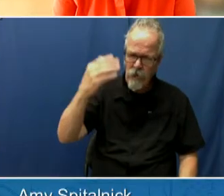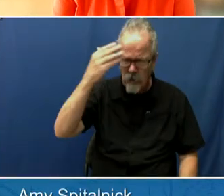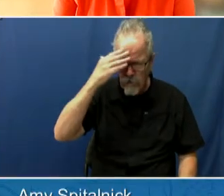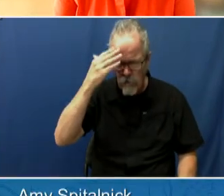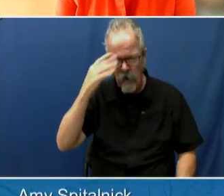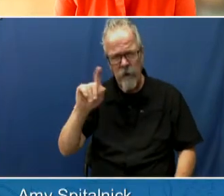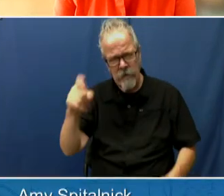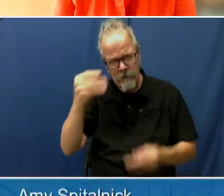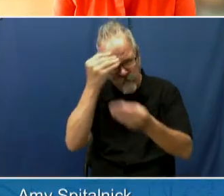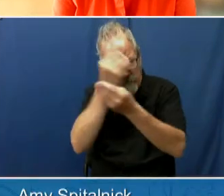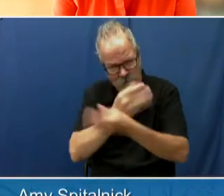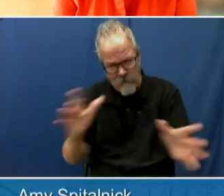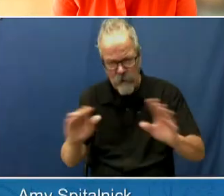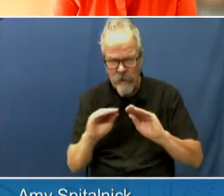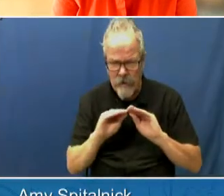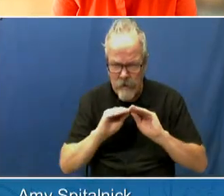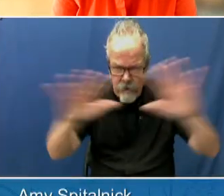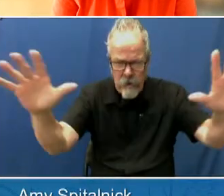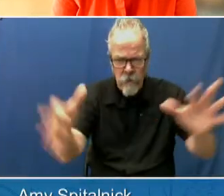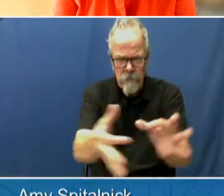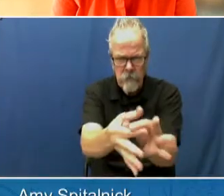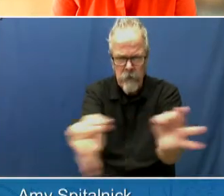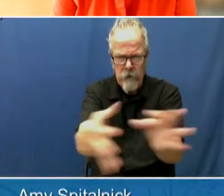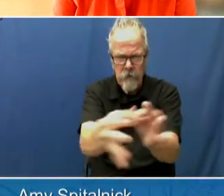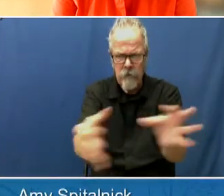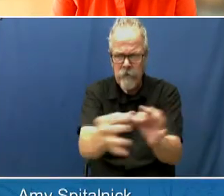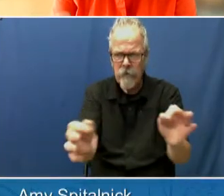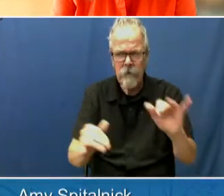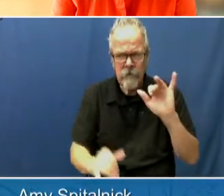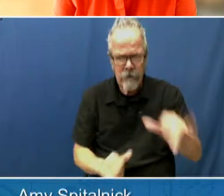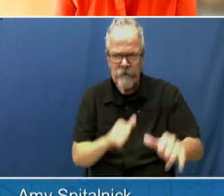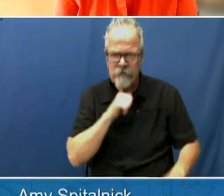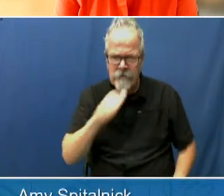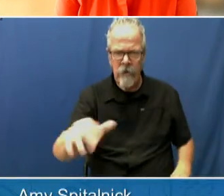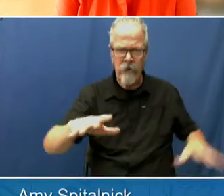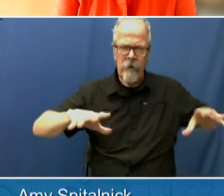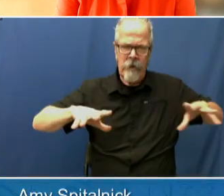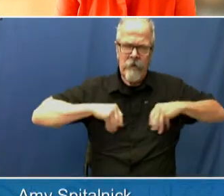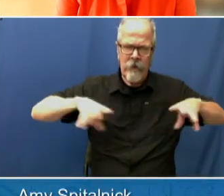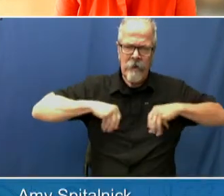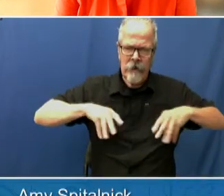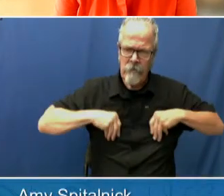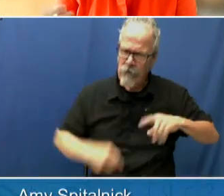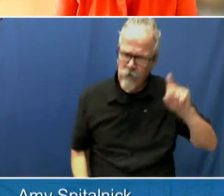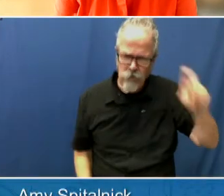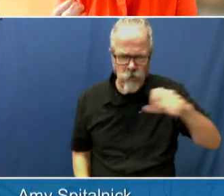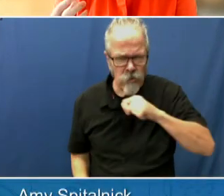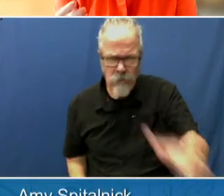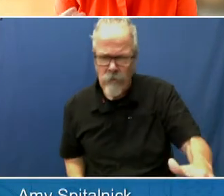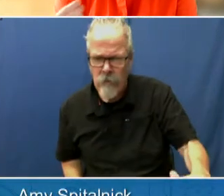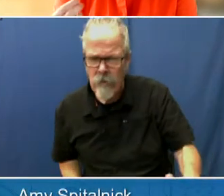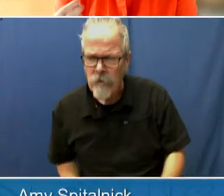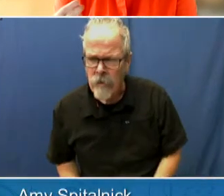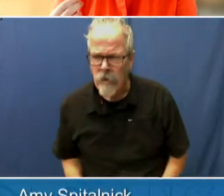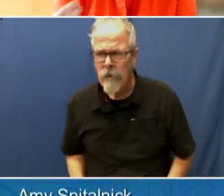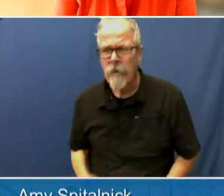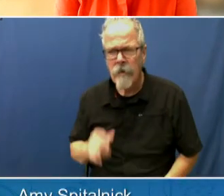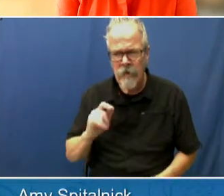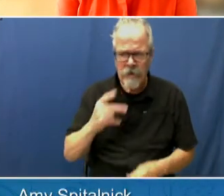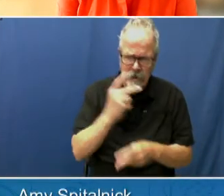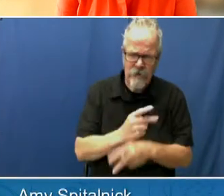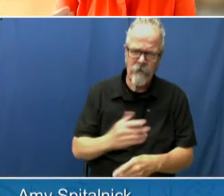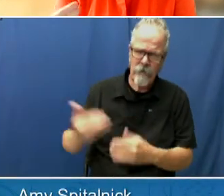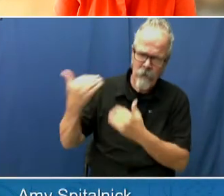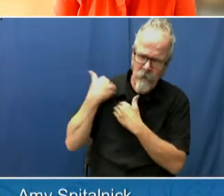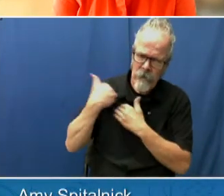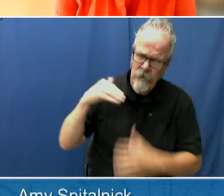this extremism has no place in our community, that we must hold those responsible accountable, and that to choose love also means